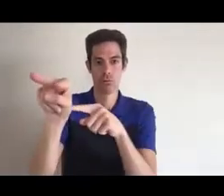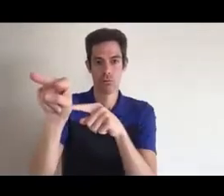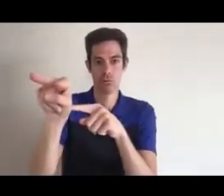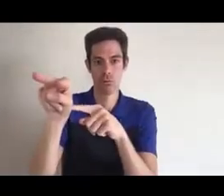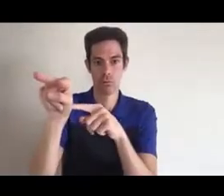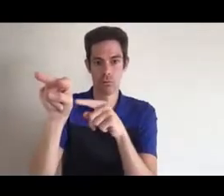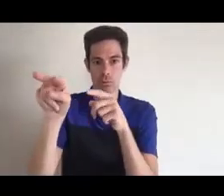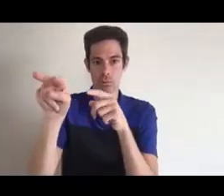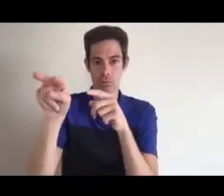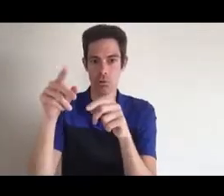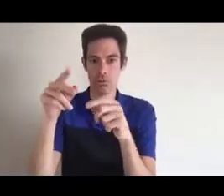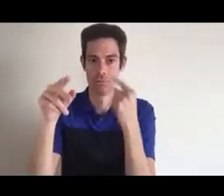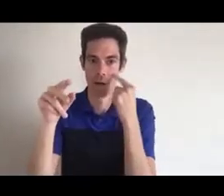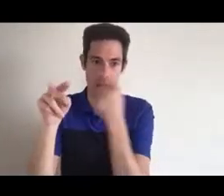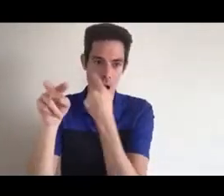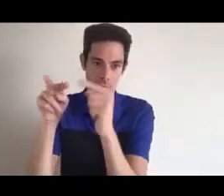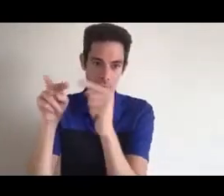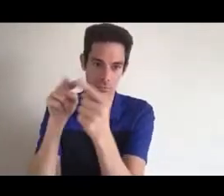each other.